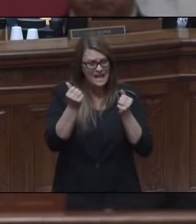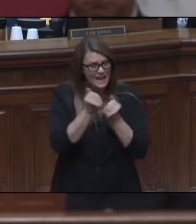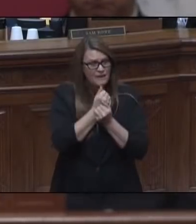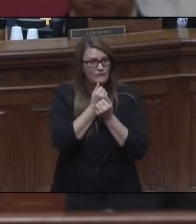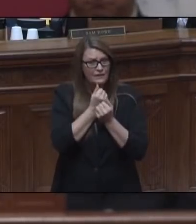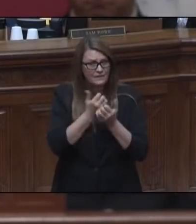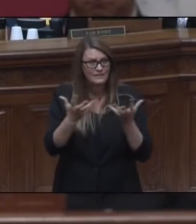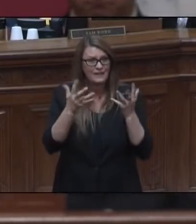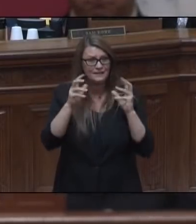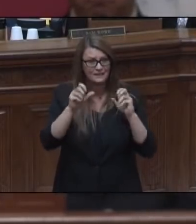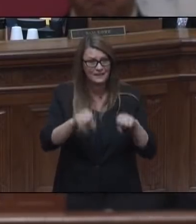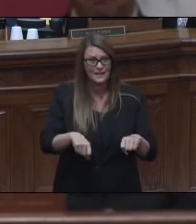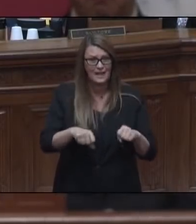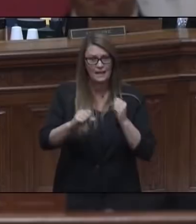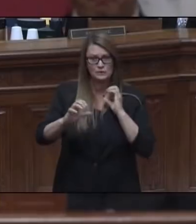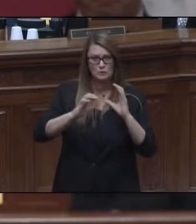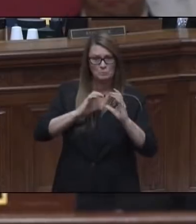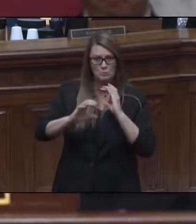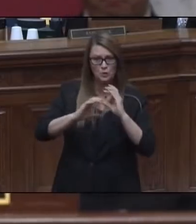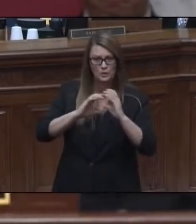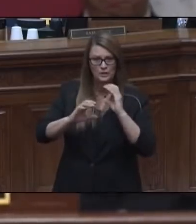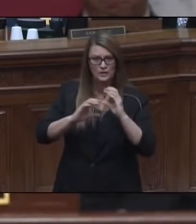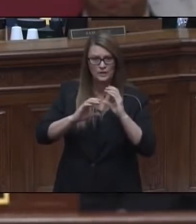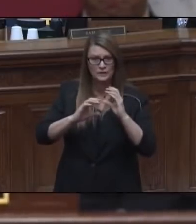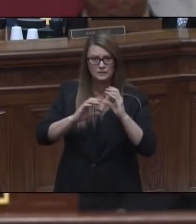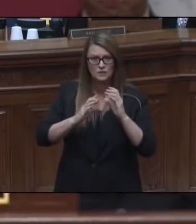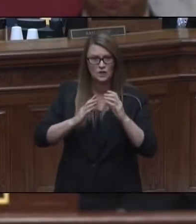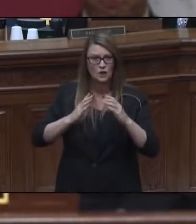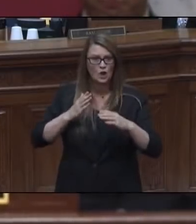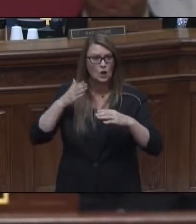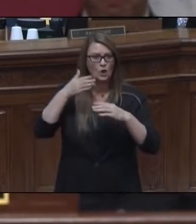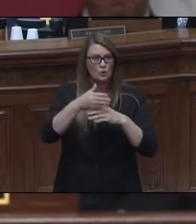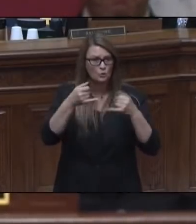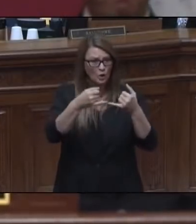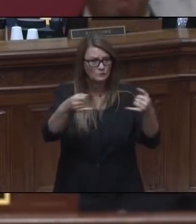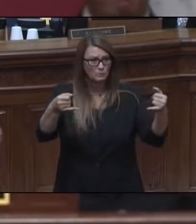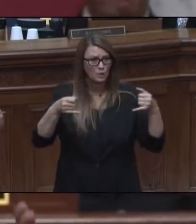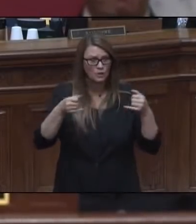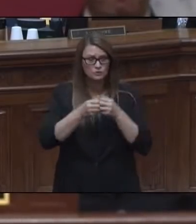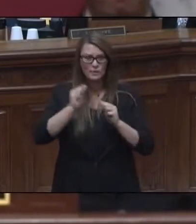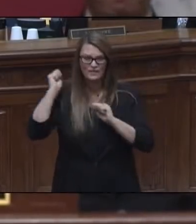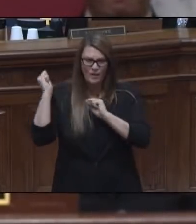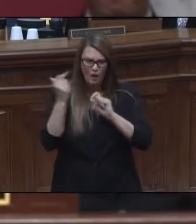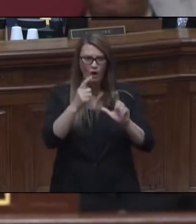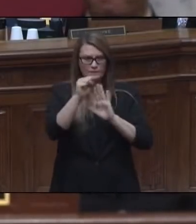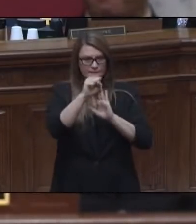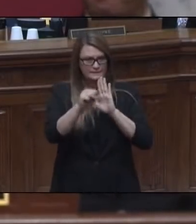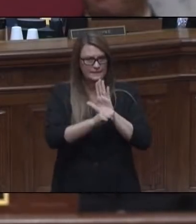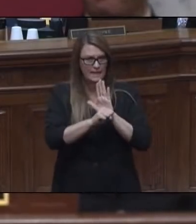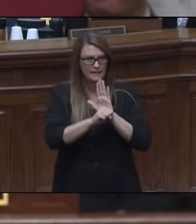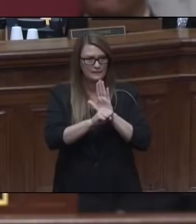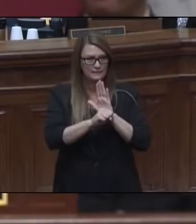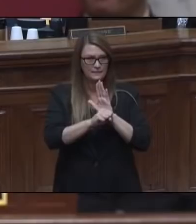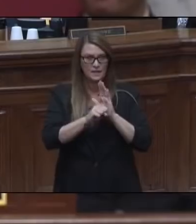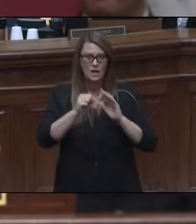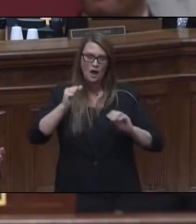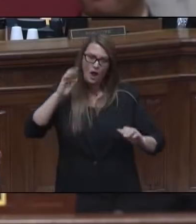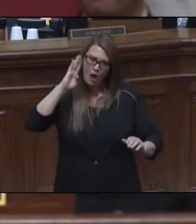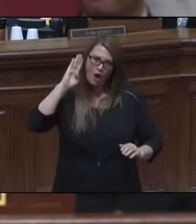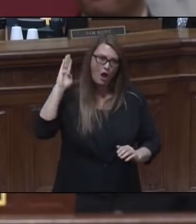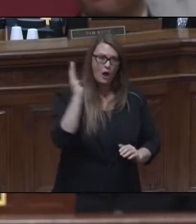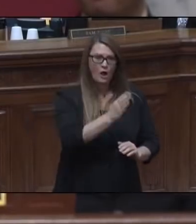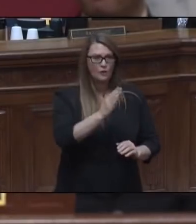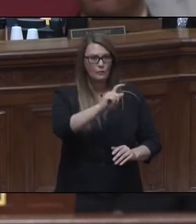everything in their power to communicate across borders with every state, all the way to the Texas border, all the